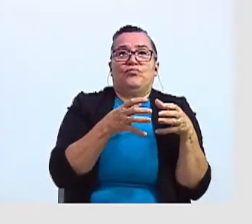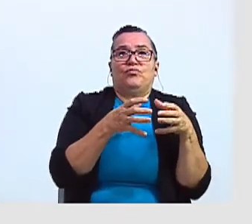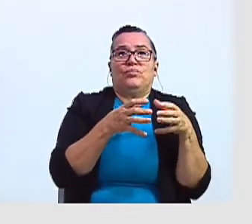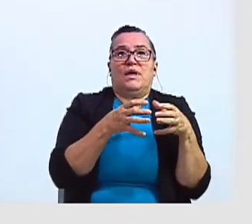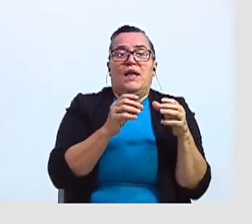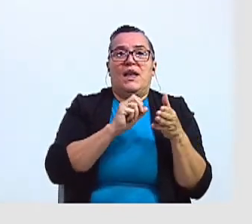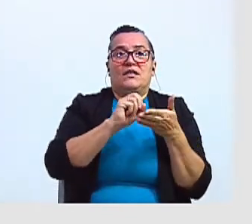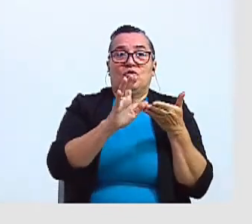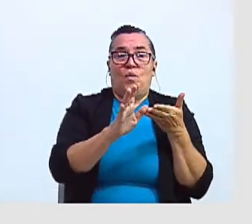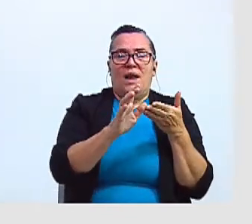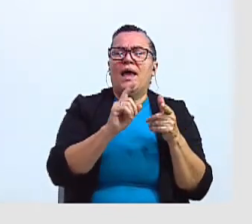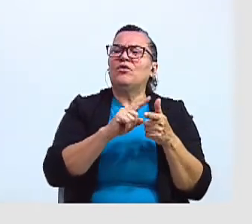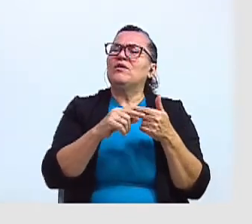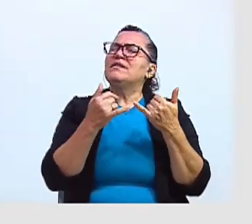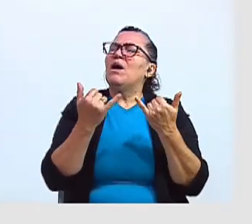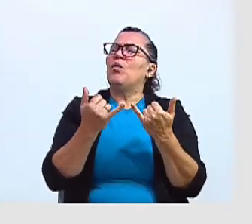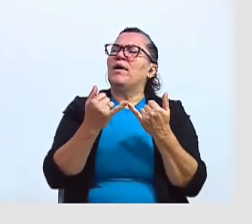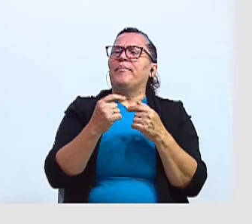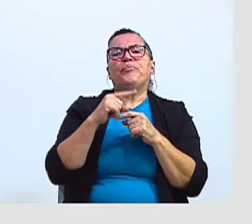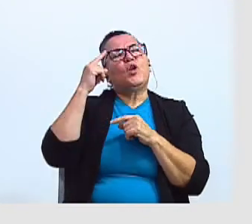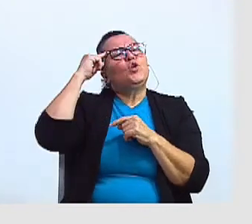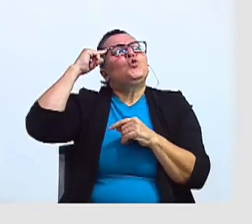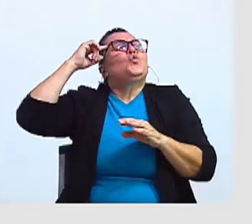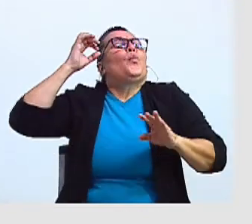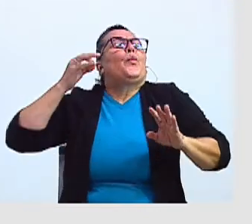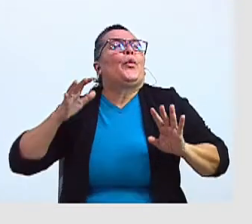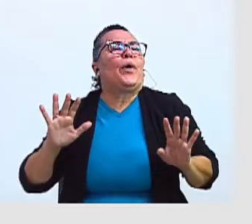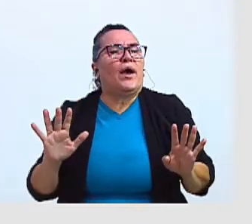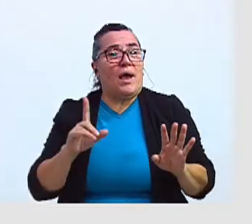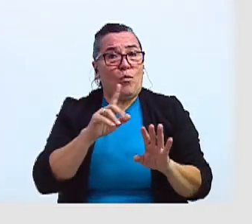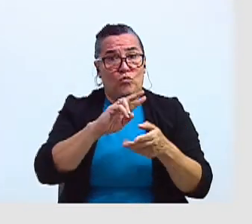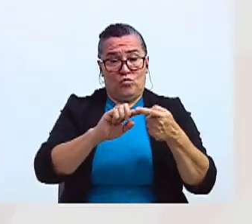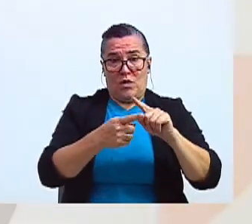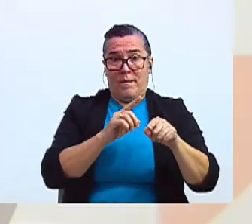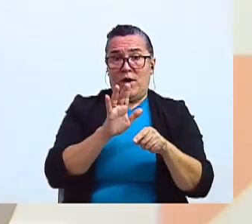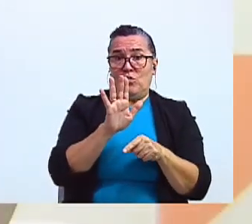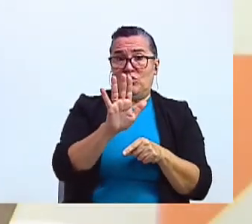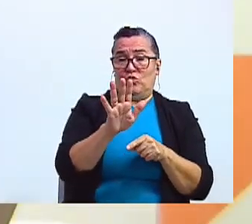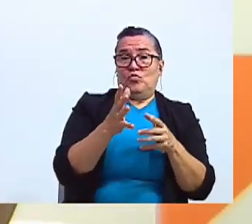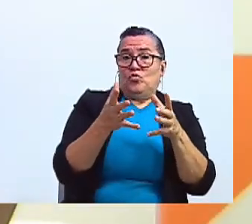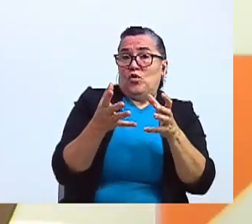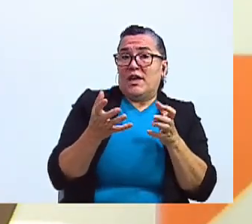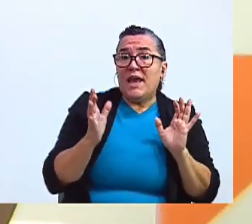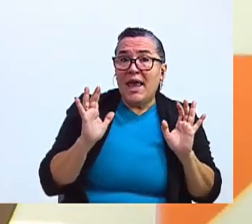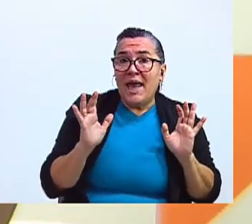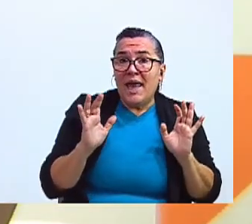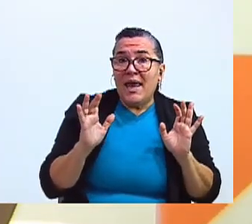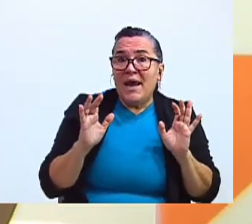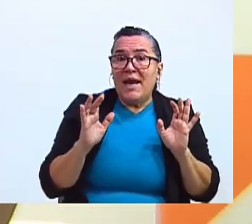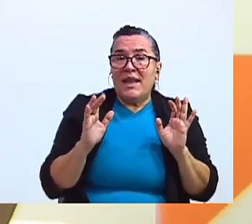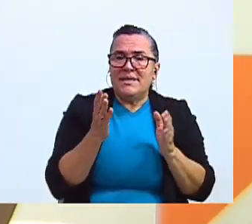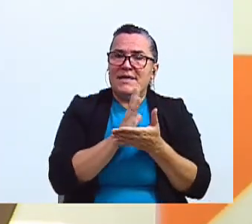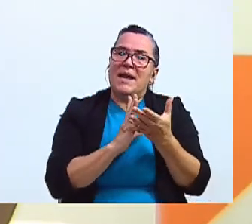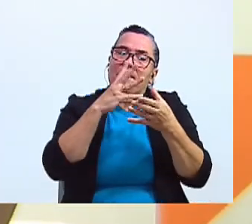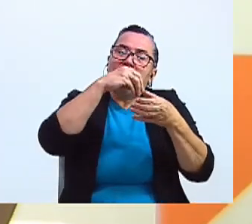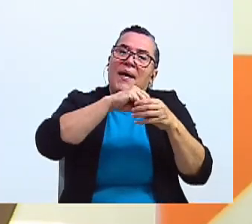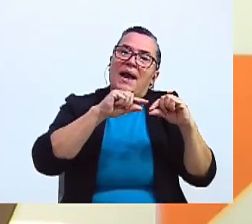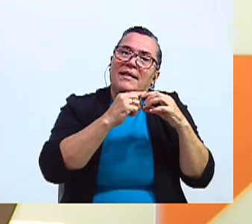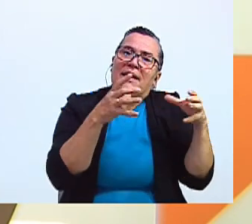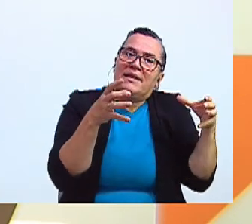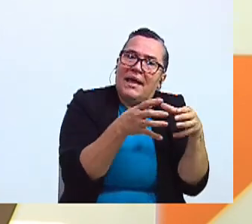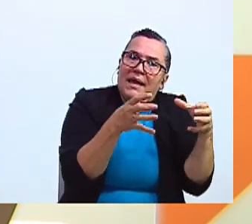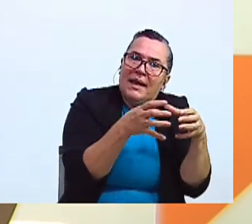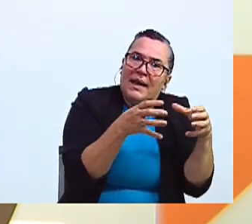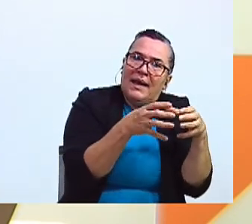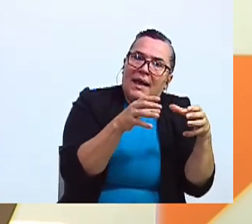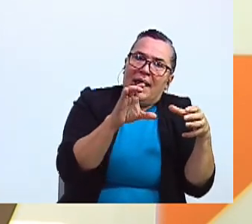now let's suppose a friend of you wants to be part of a clique. Tell